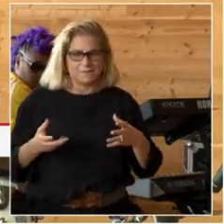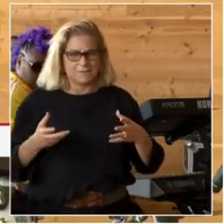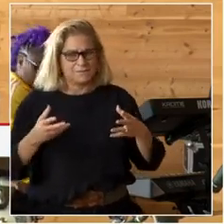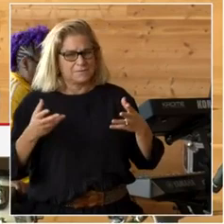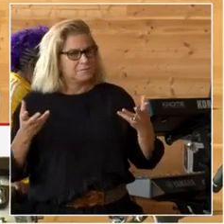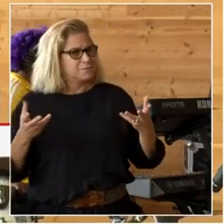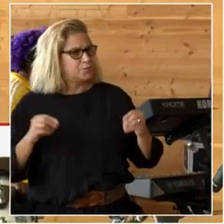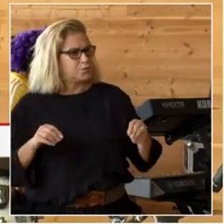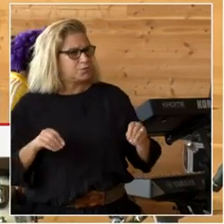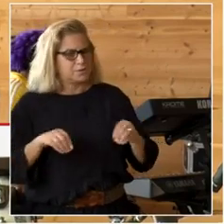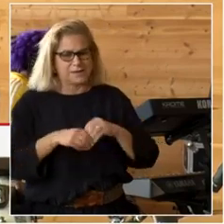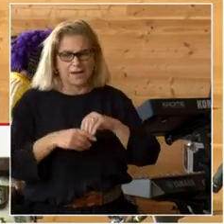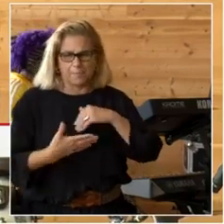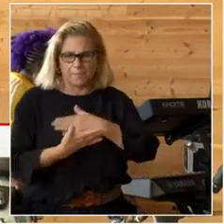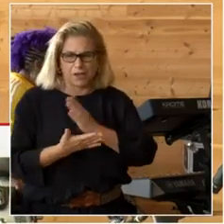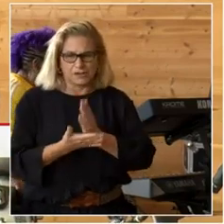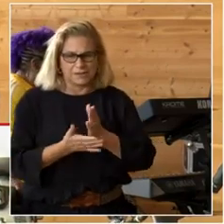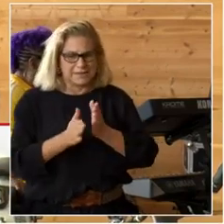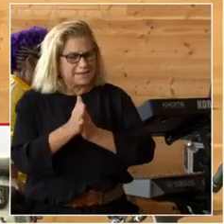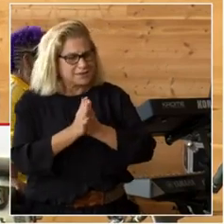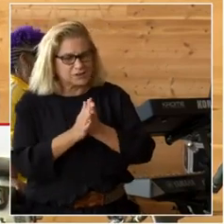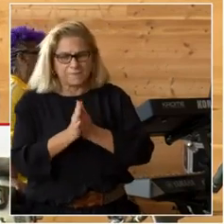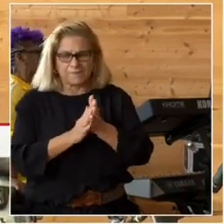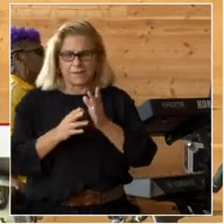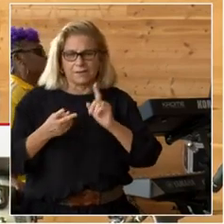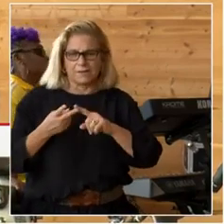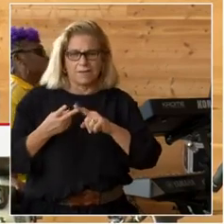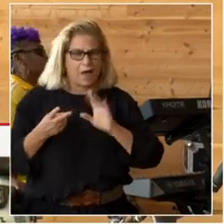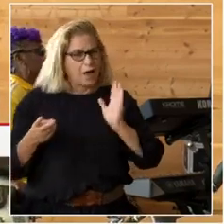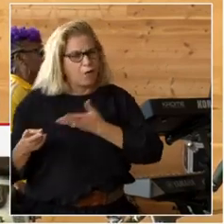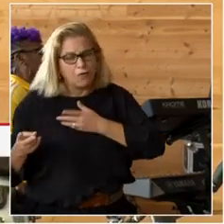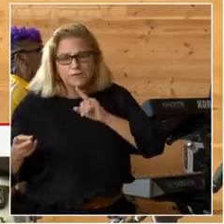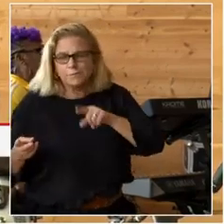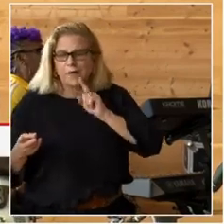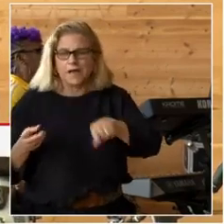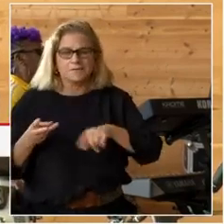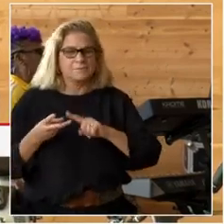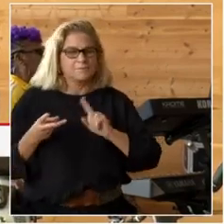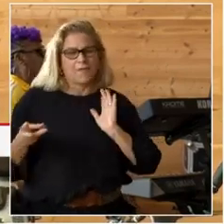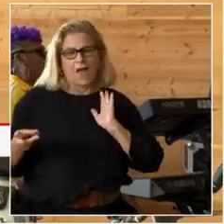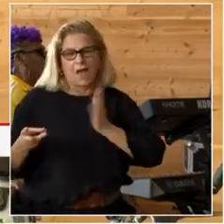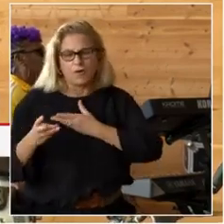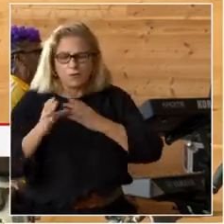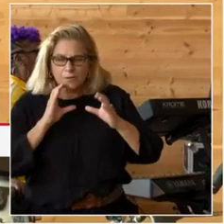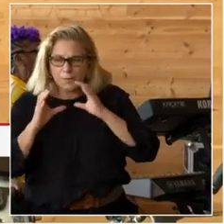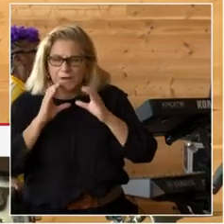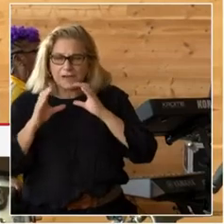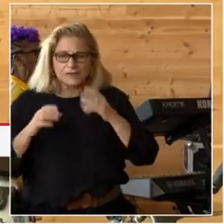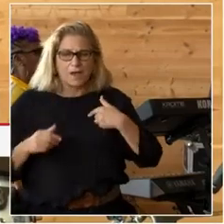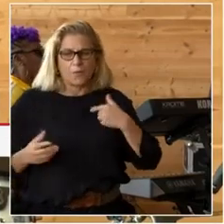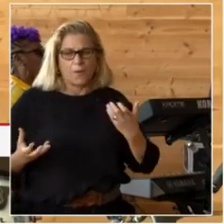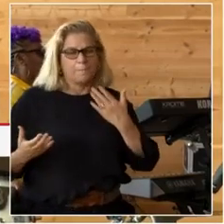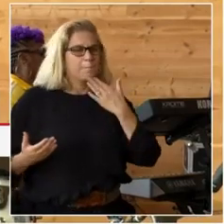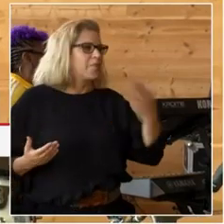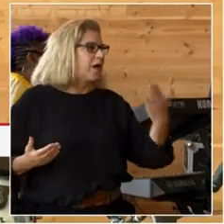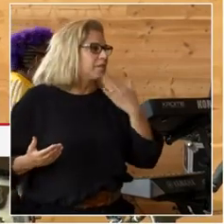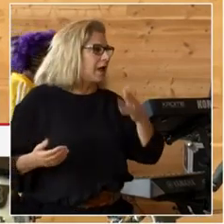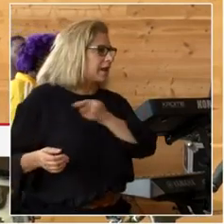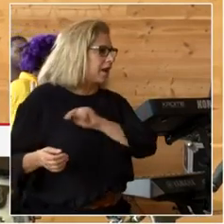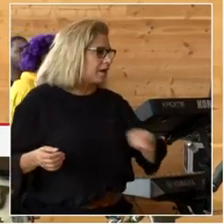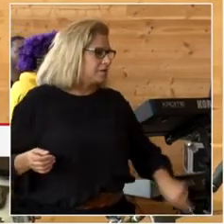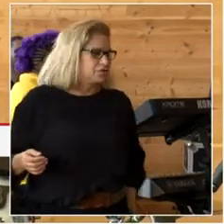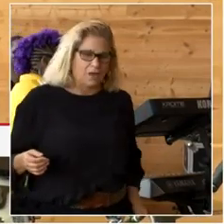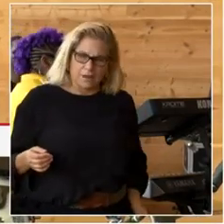initiatives, in our responses, and in our communications. And I want to thank Natasha for